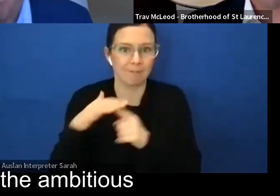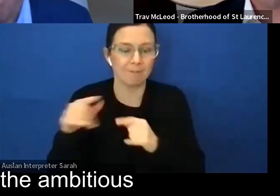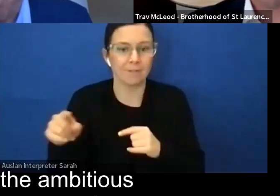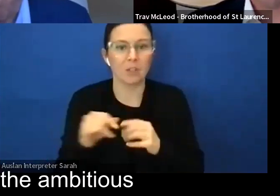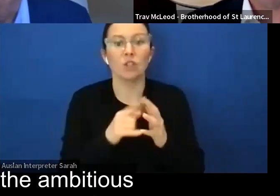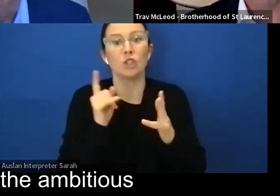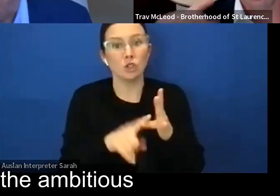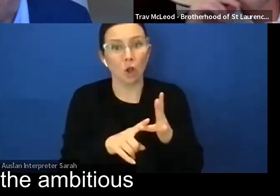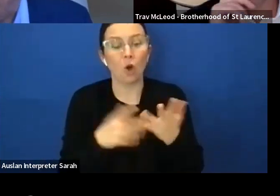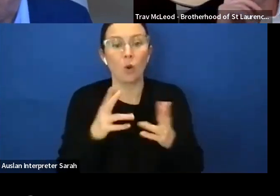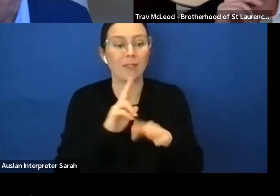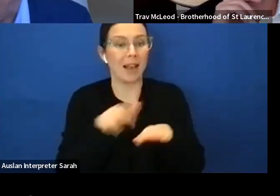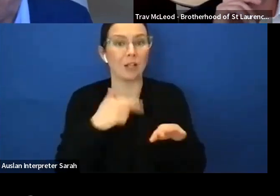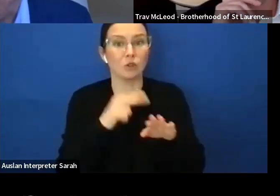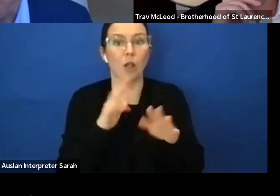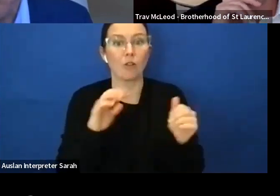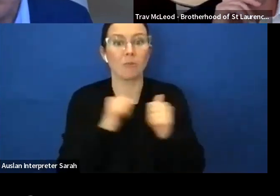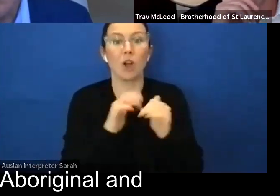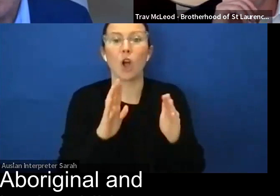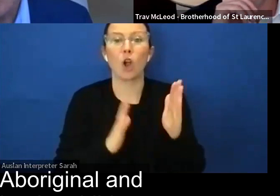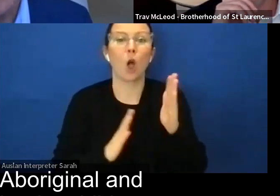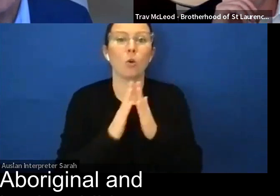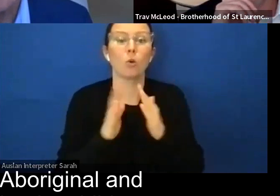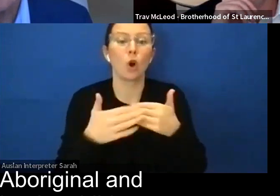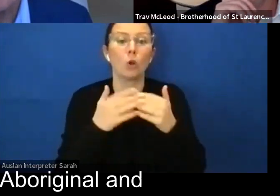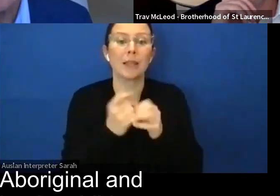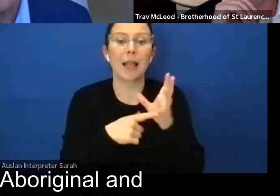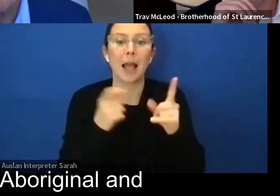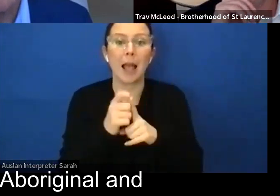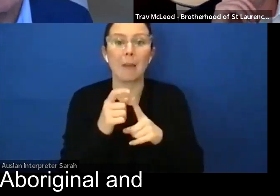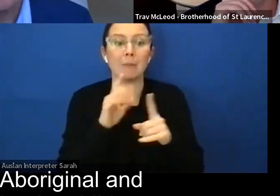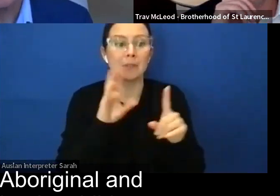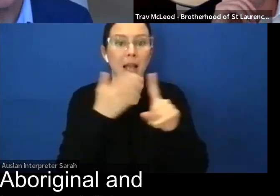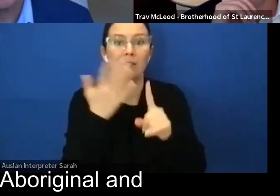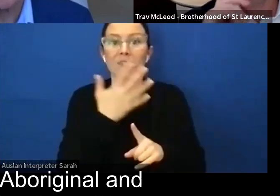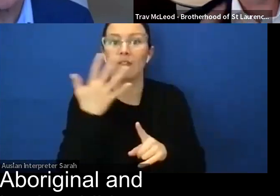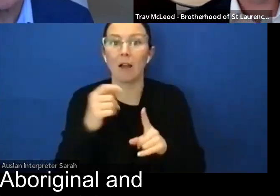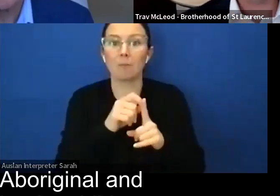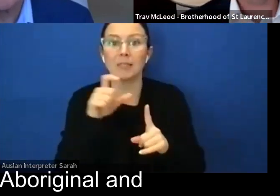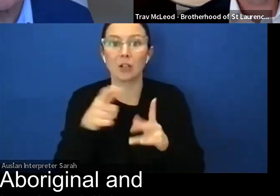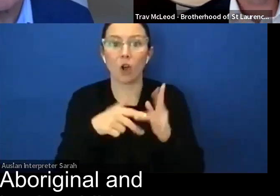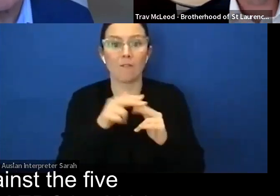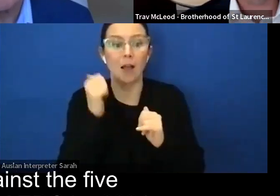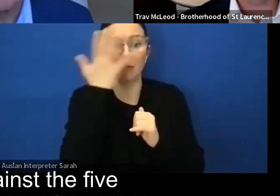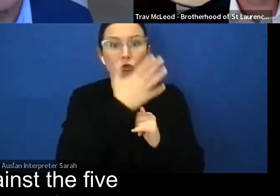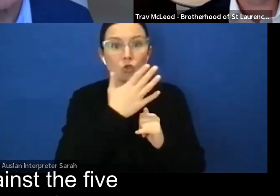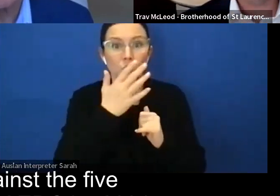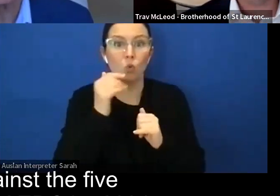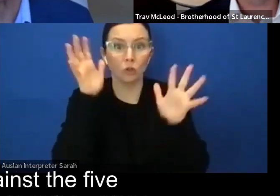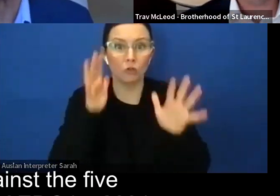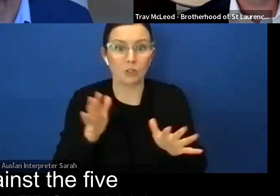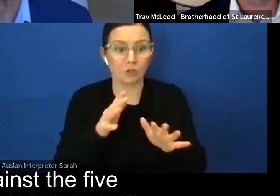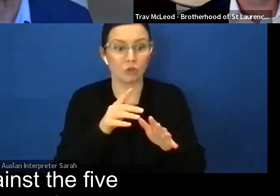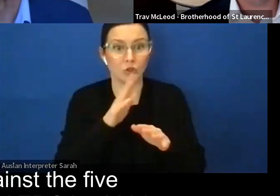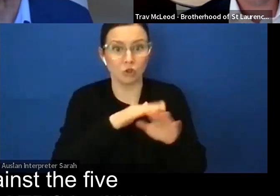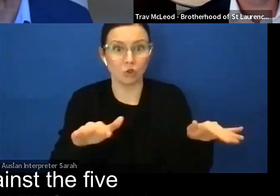the ambitious national agreement on closing the gap target to see 55% of Aboriginal and Torres Strait Islander children on track against the